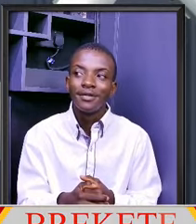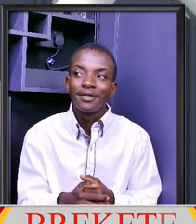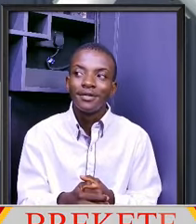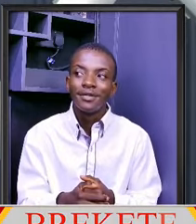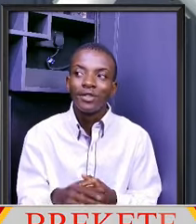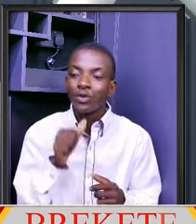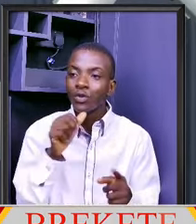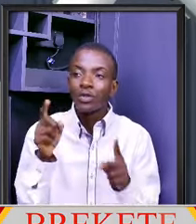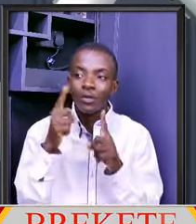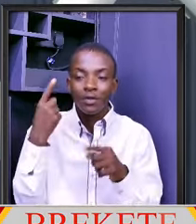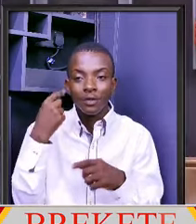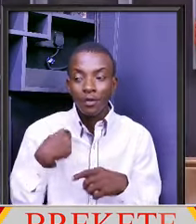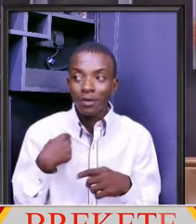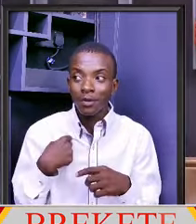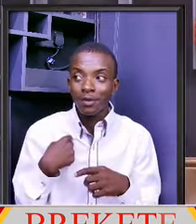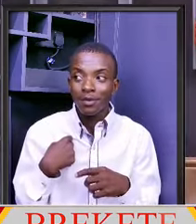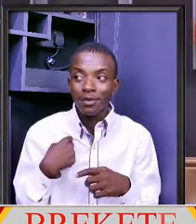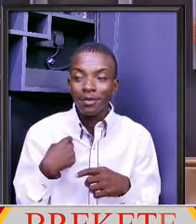Speaking for me.